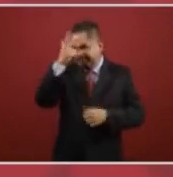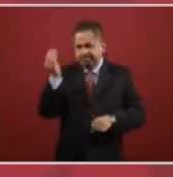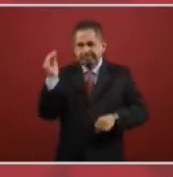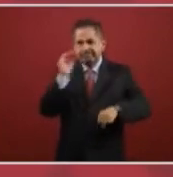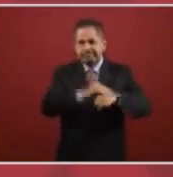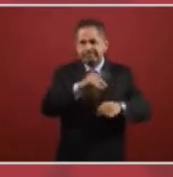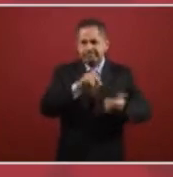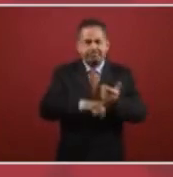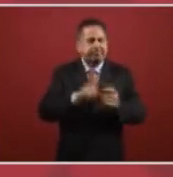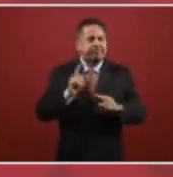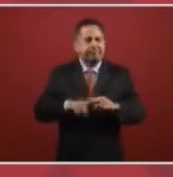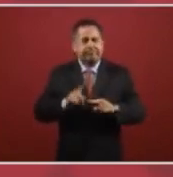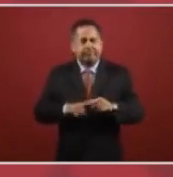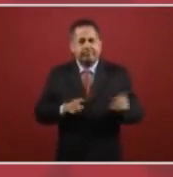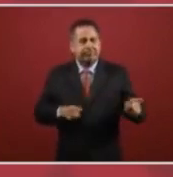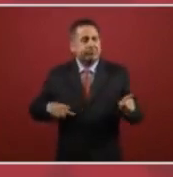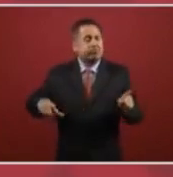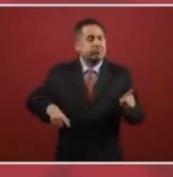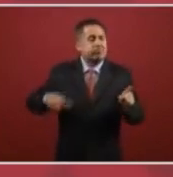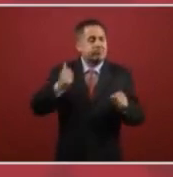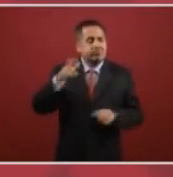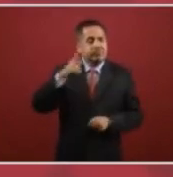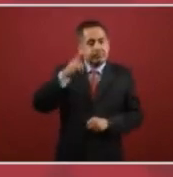The angel that was